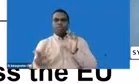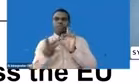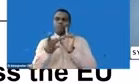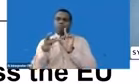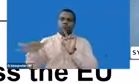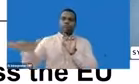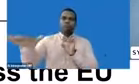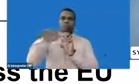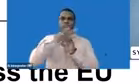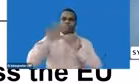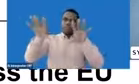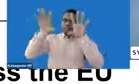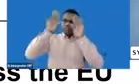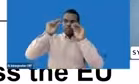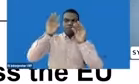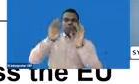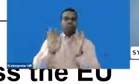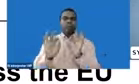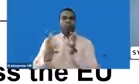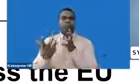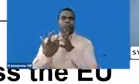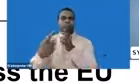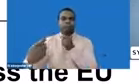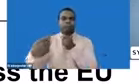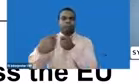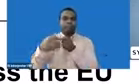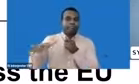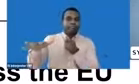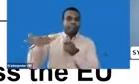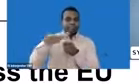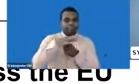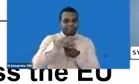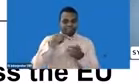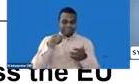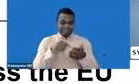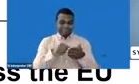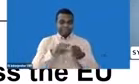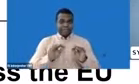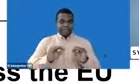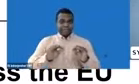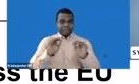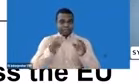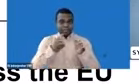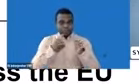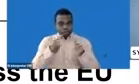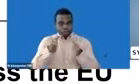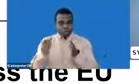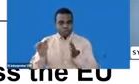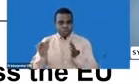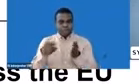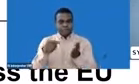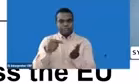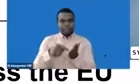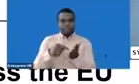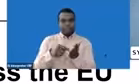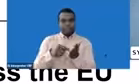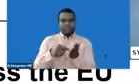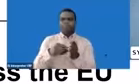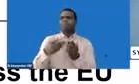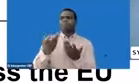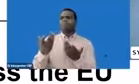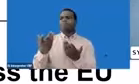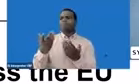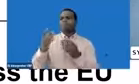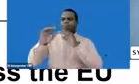and abilities of all learners and remove unnecessary obstacle in the learning process. It creates a flexible